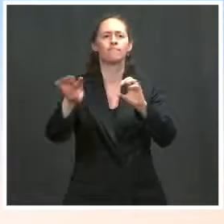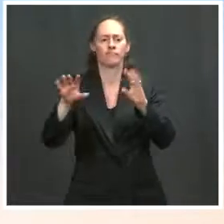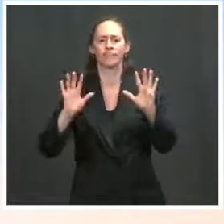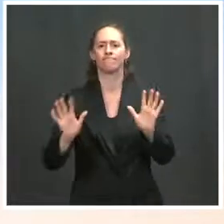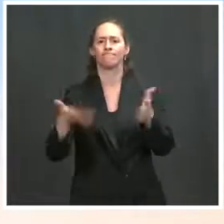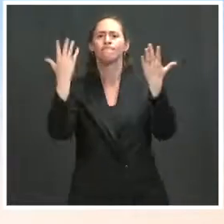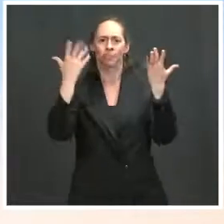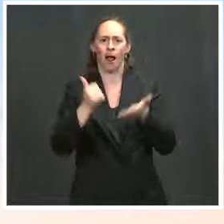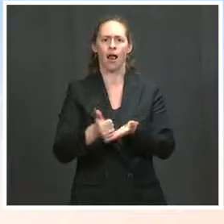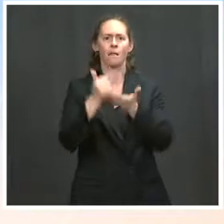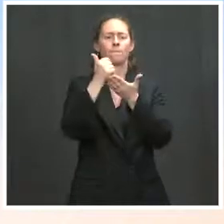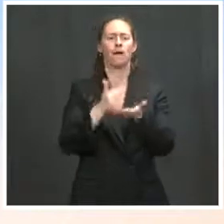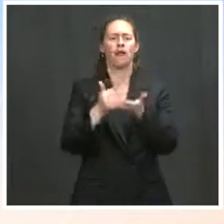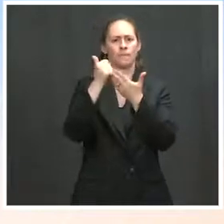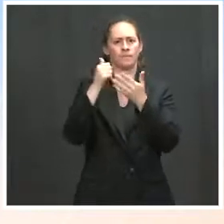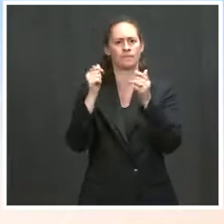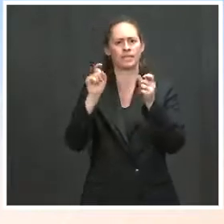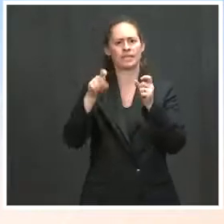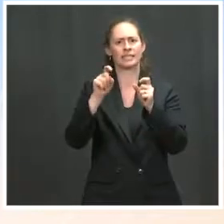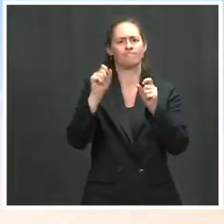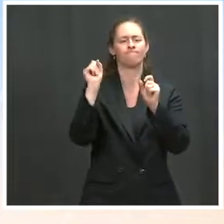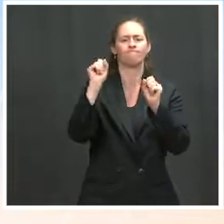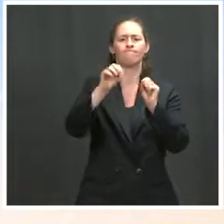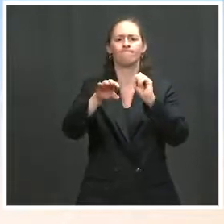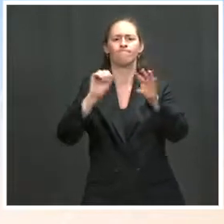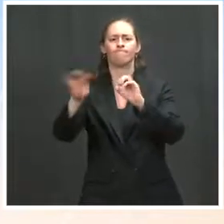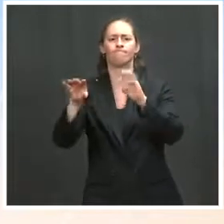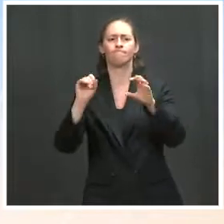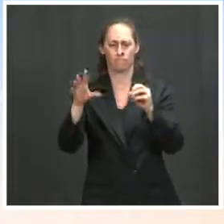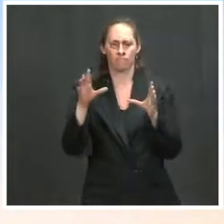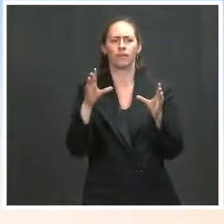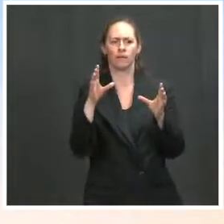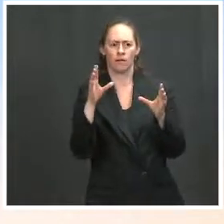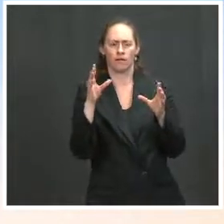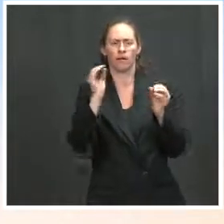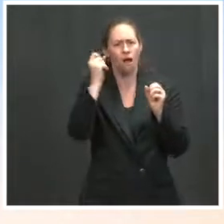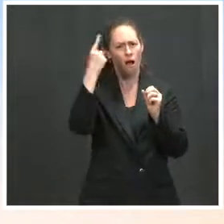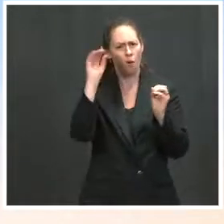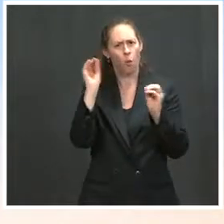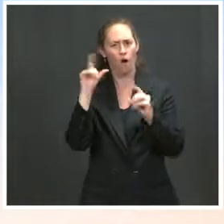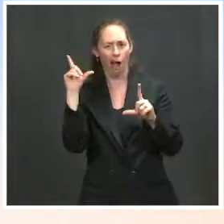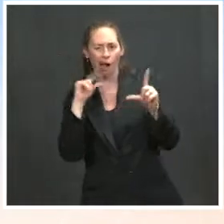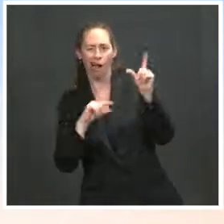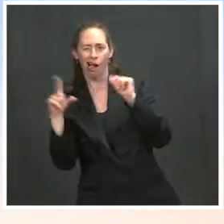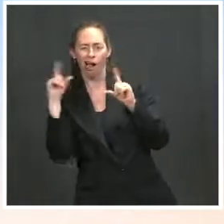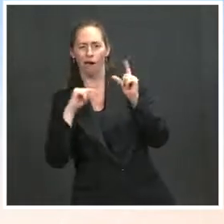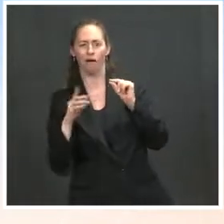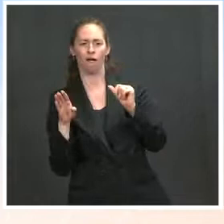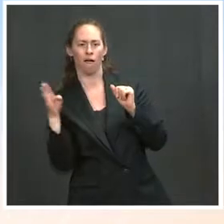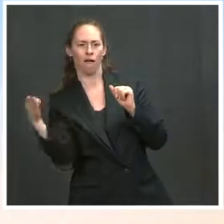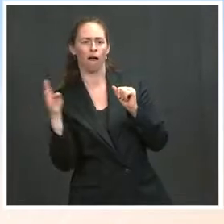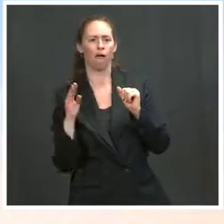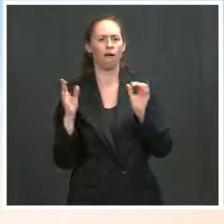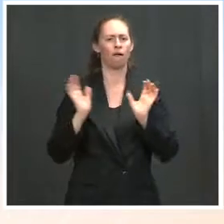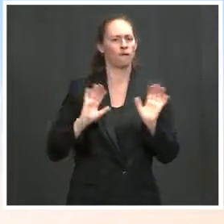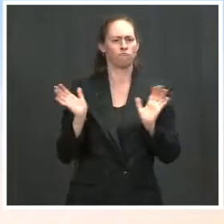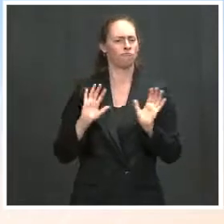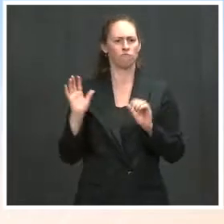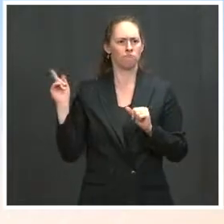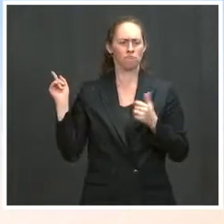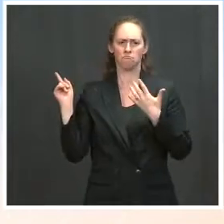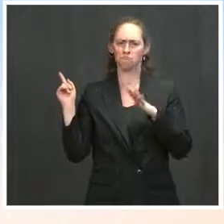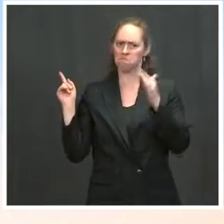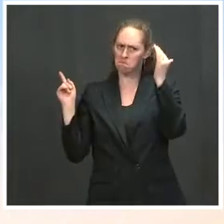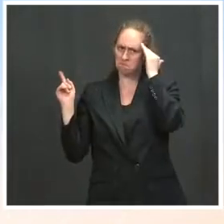there was no corruption and no waste. And so he understands how this all works, and he has a team that will be on top of this as